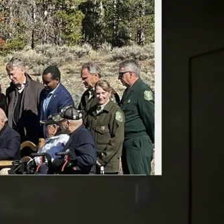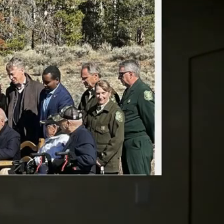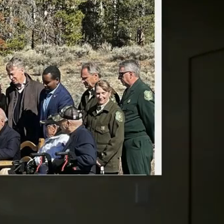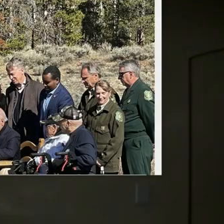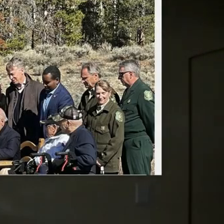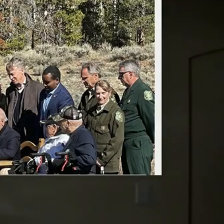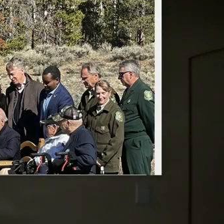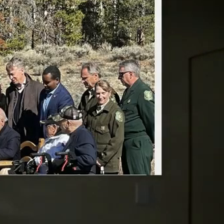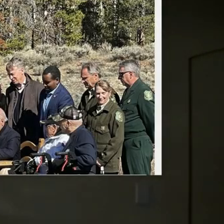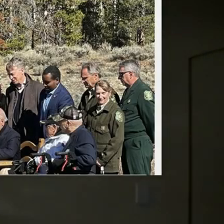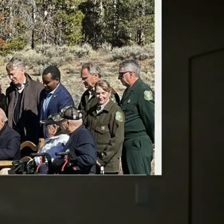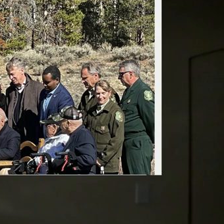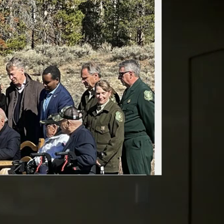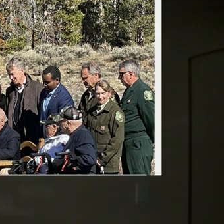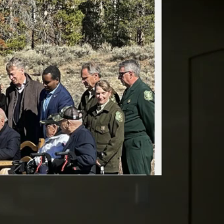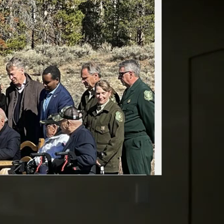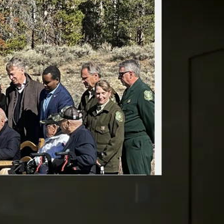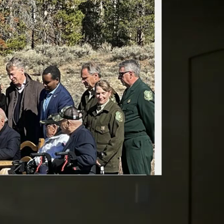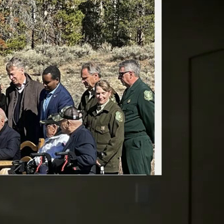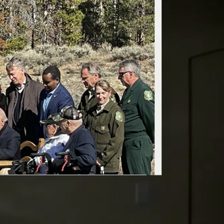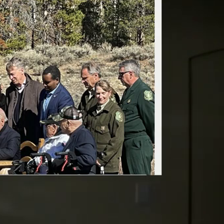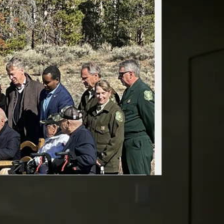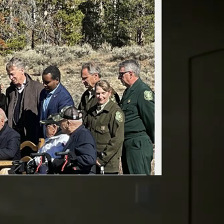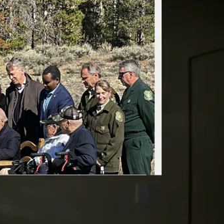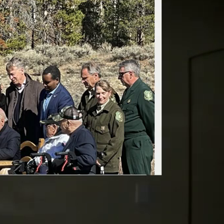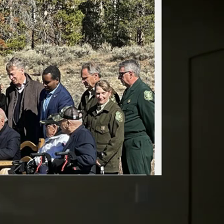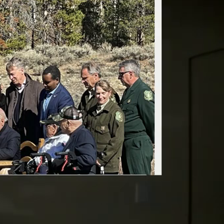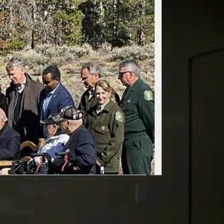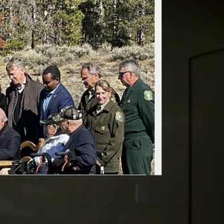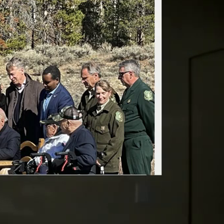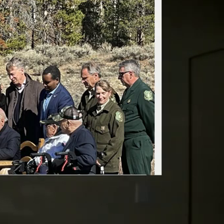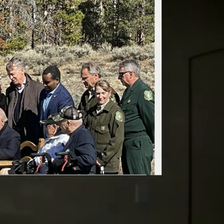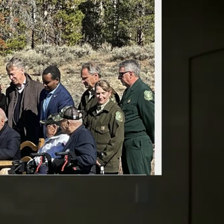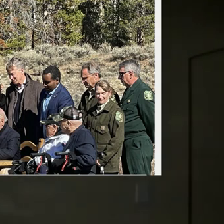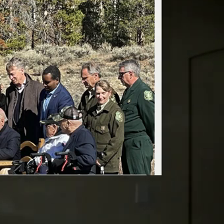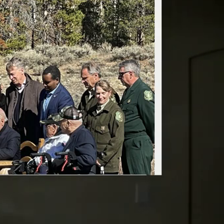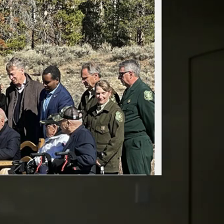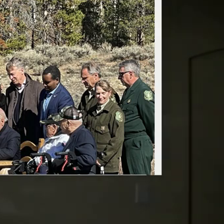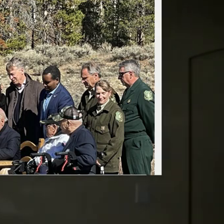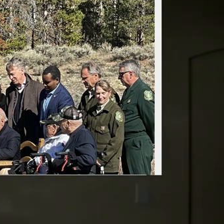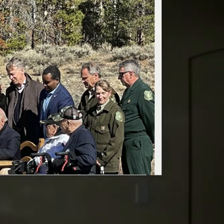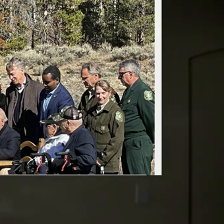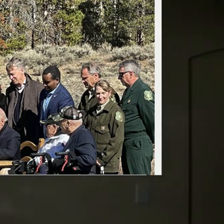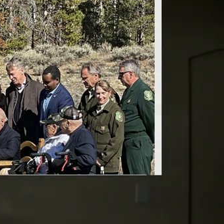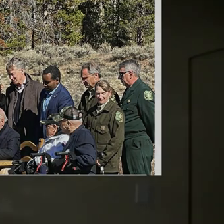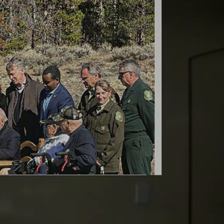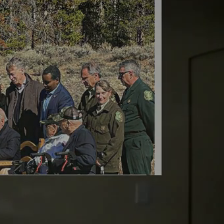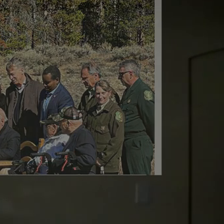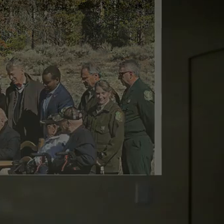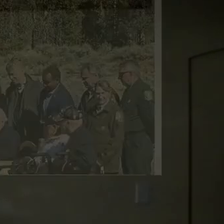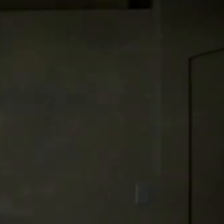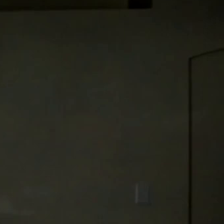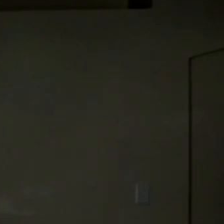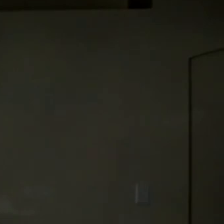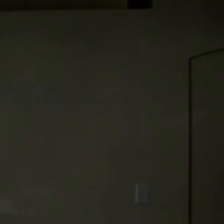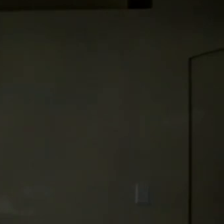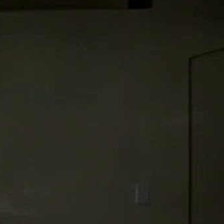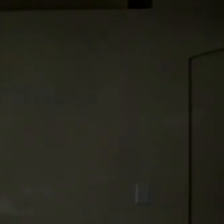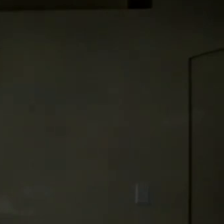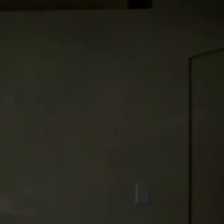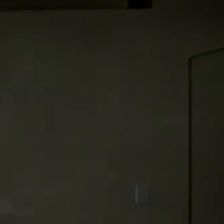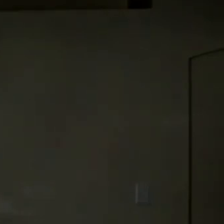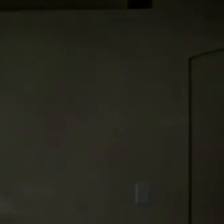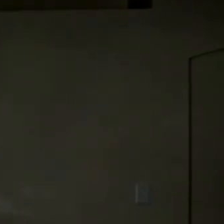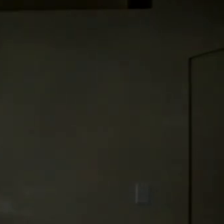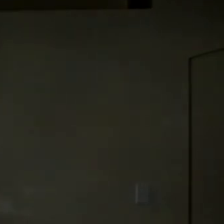anti-gas, anti-exploratory. That's been held up by Congress many a times, by the Senate. But that's some of our richest gas and